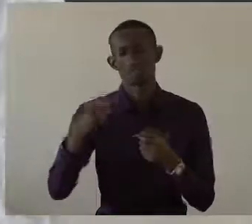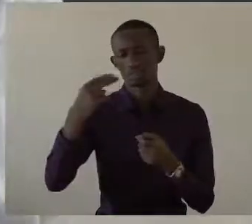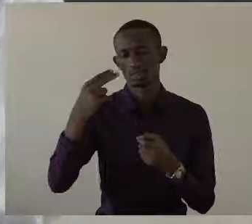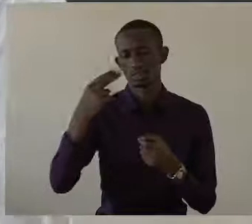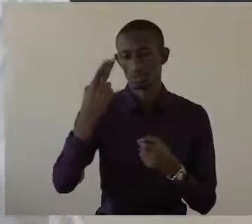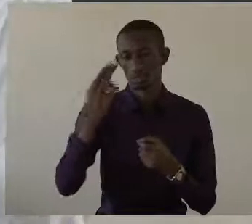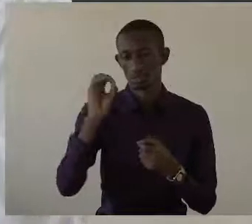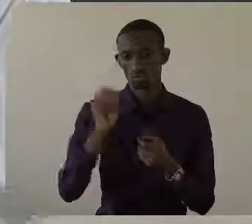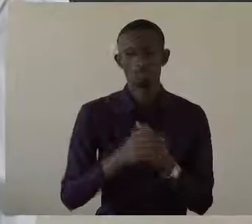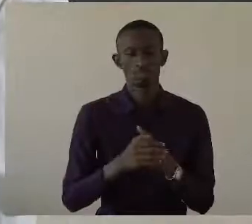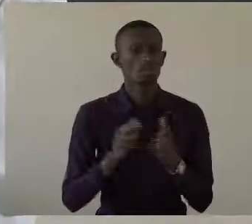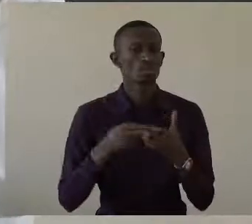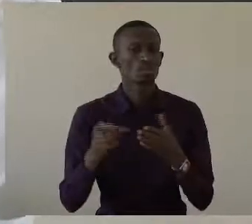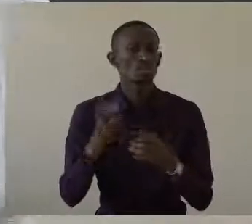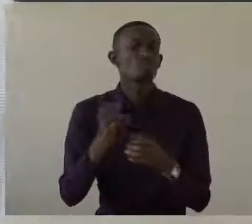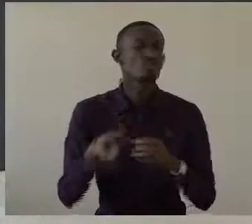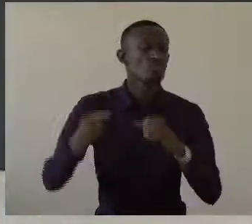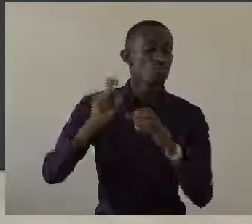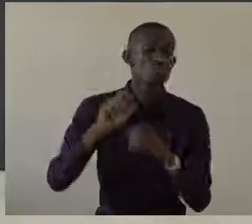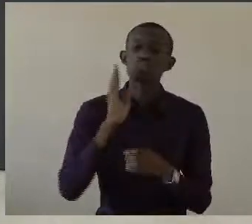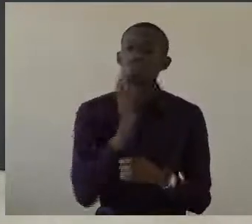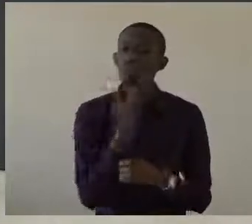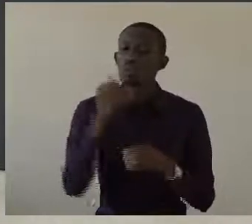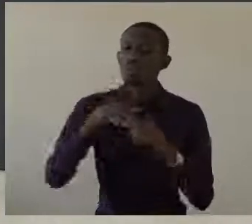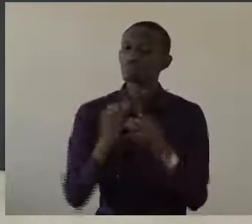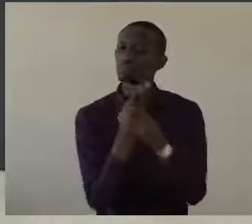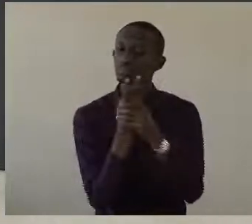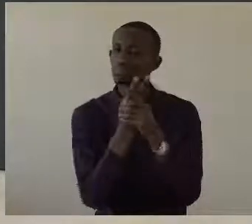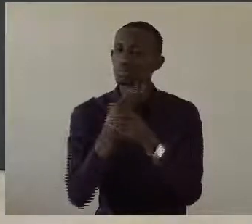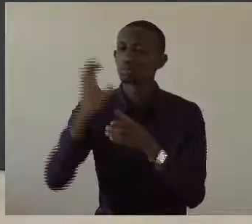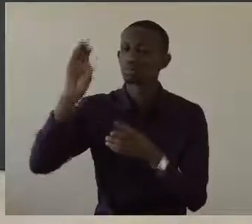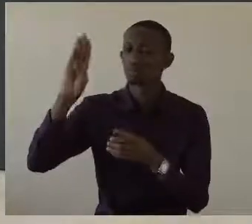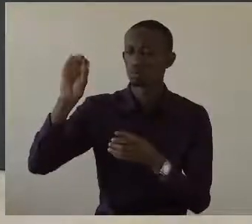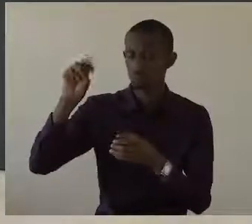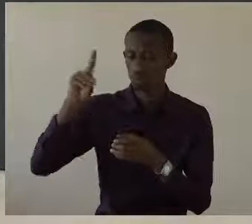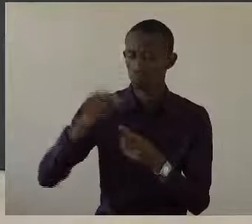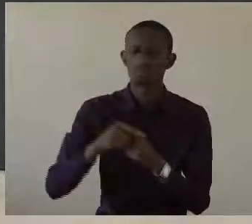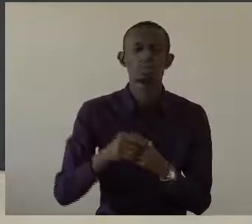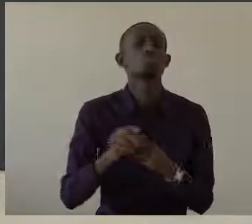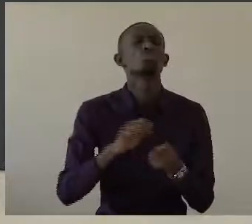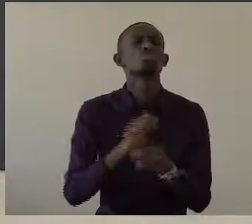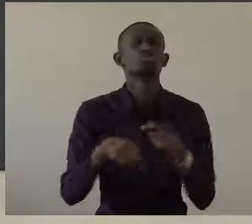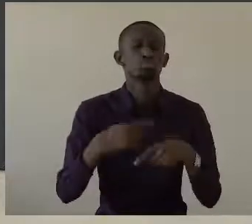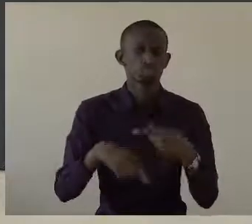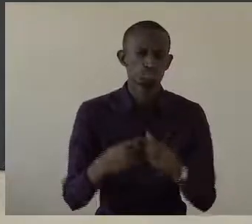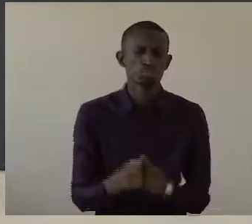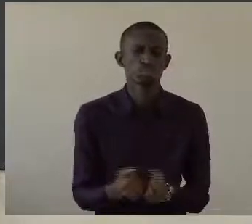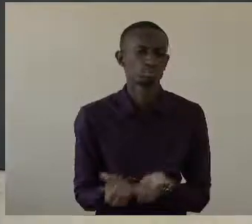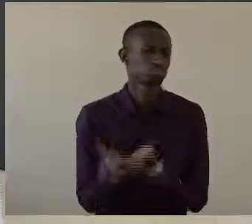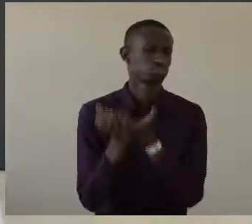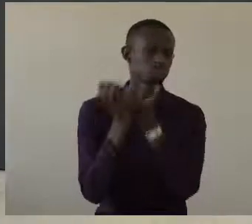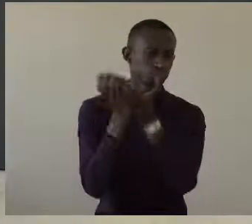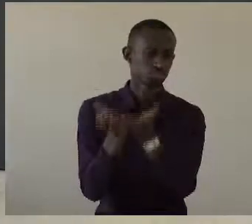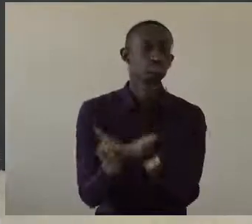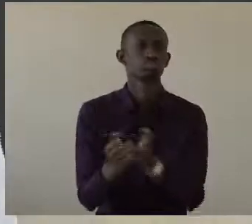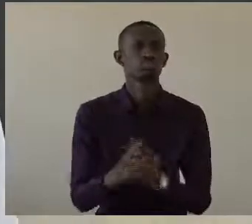addition of water to a double bond is always carried out in the presence of sulfuric acid. And